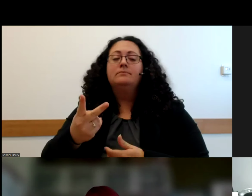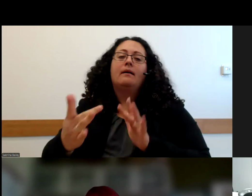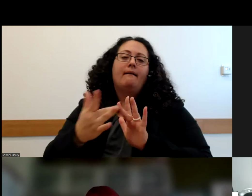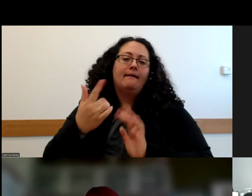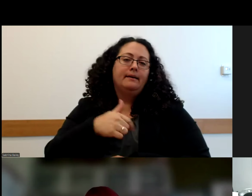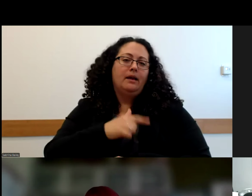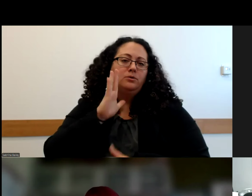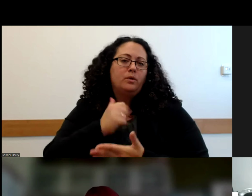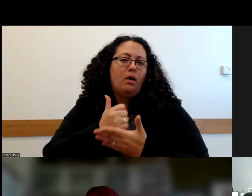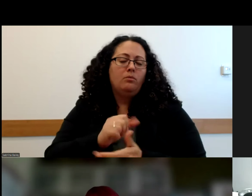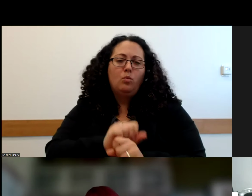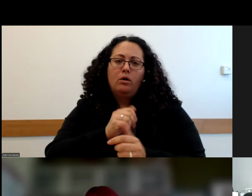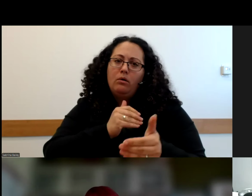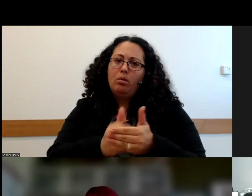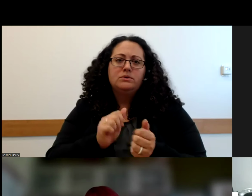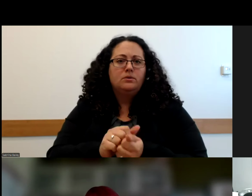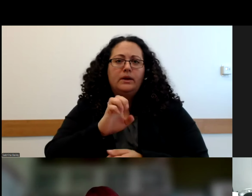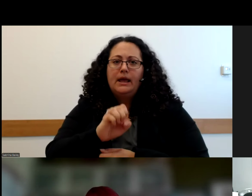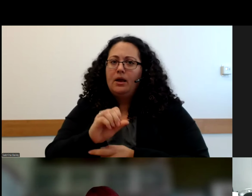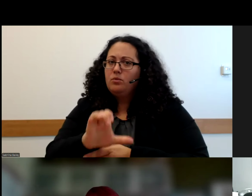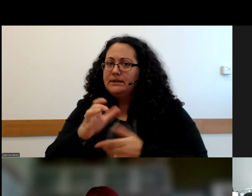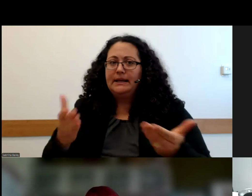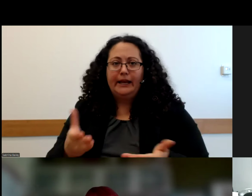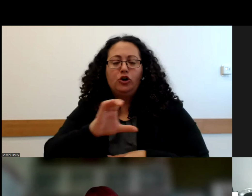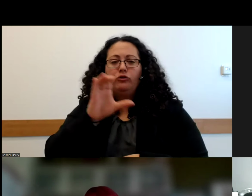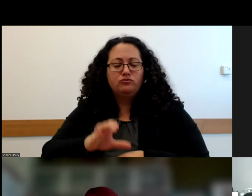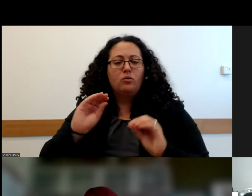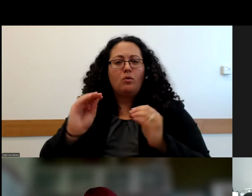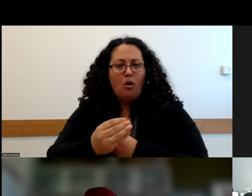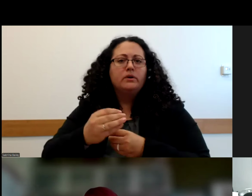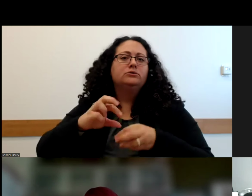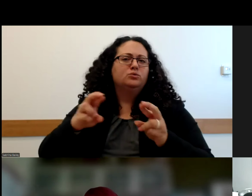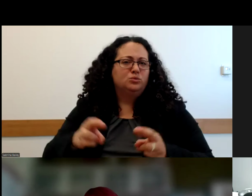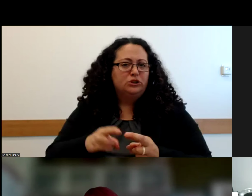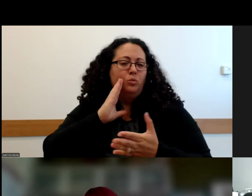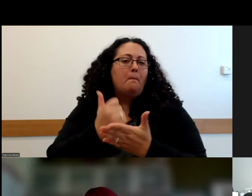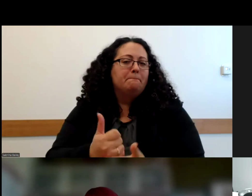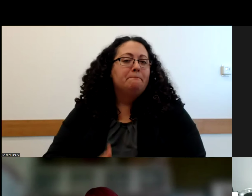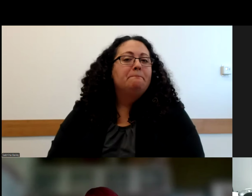us, because we have been working very closely with the EEOC here in the regional office on this particular issue.